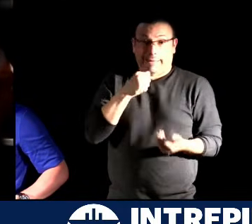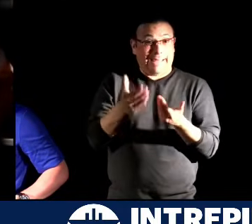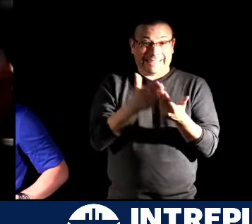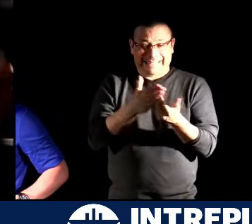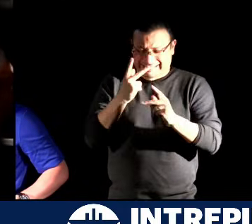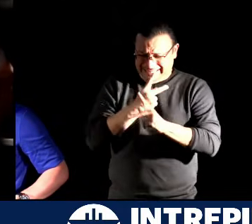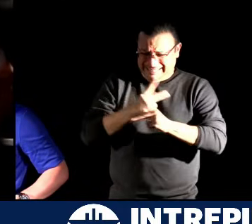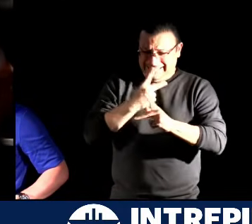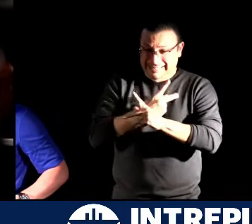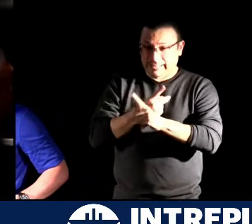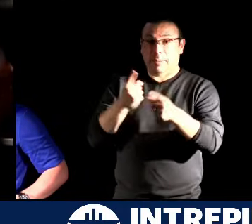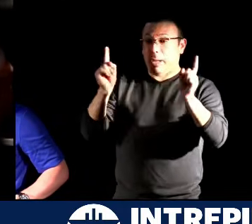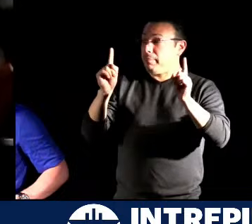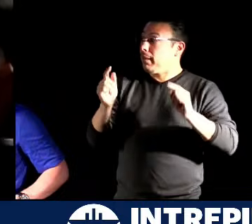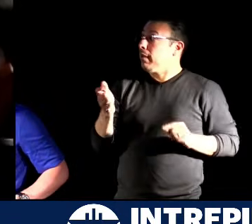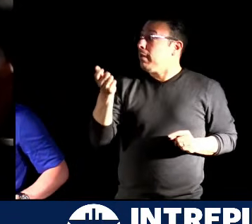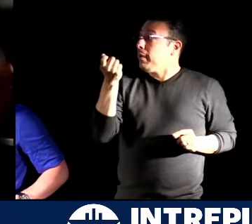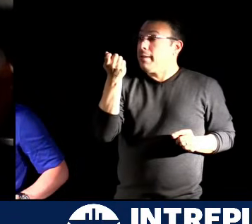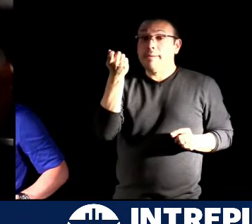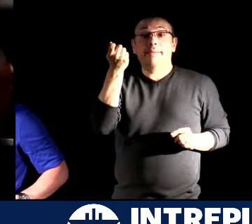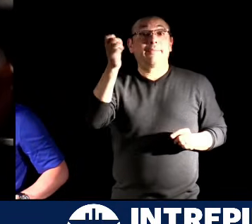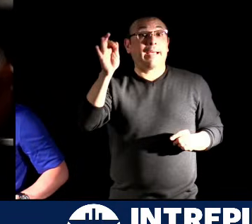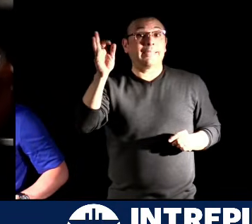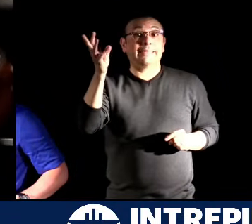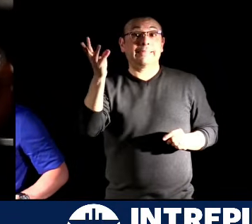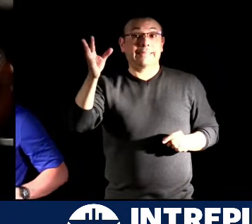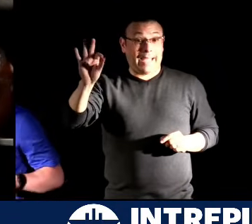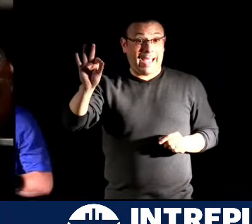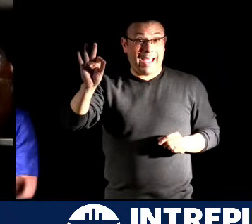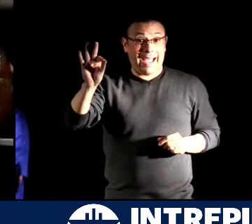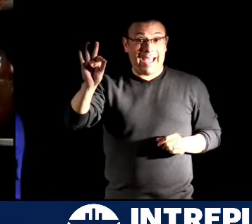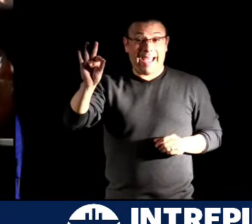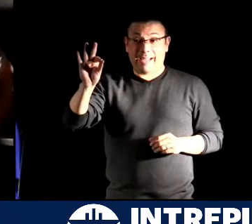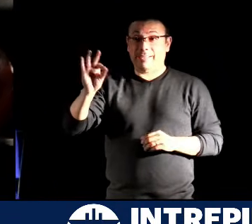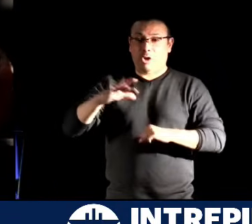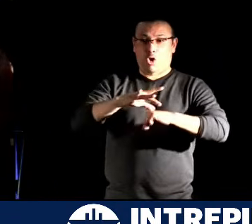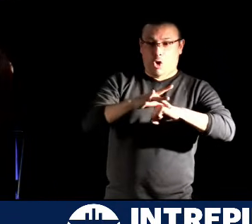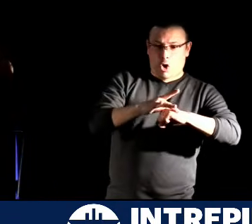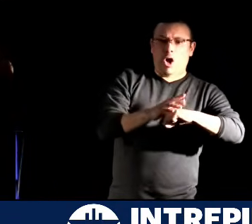1969, we landed the humans on the moon.